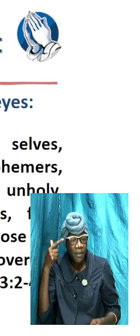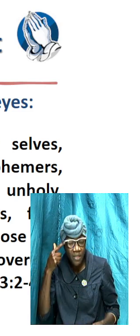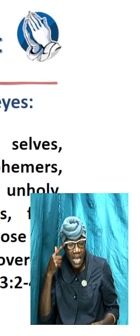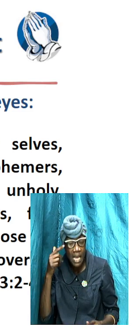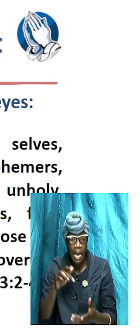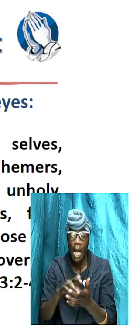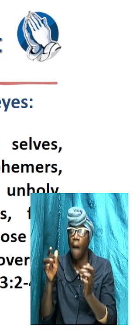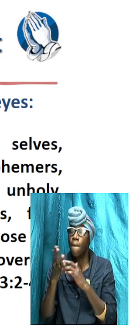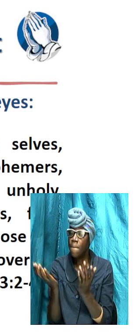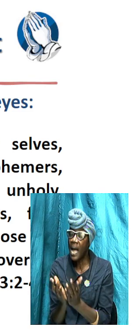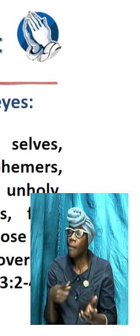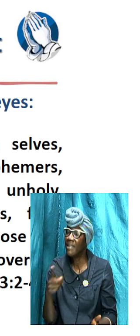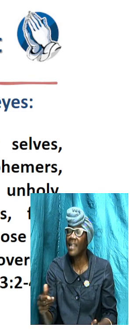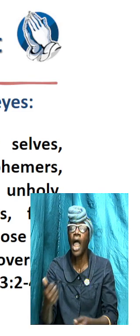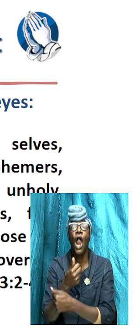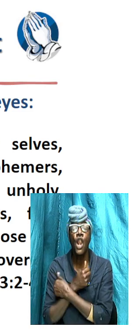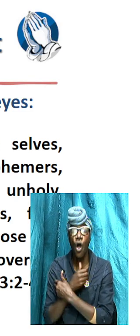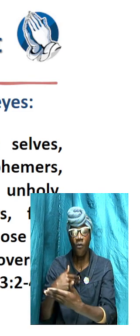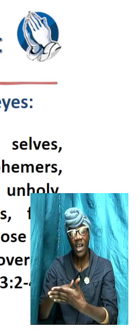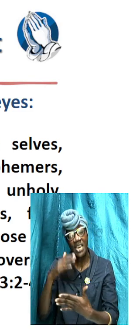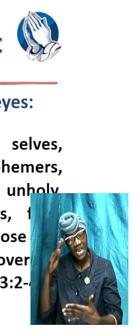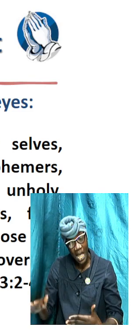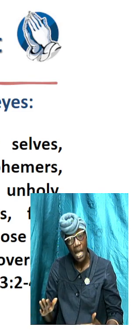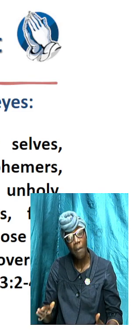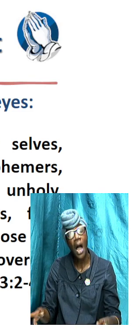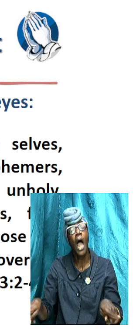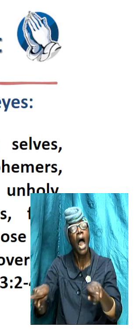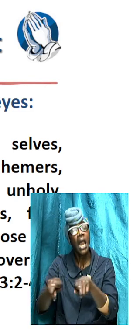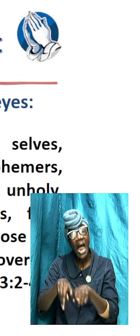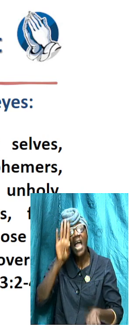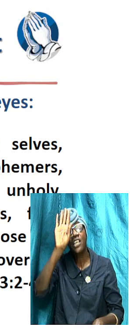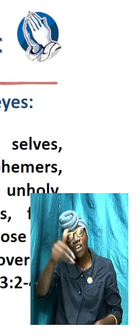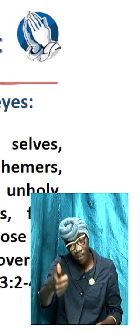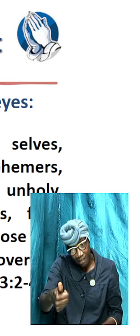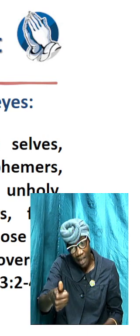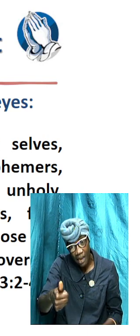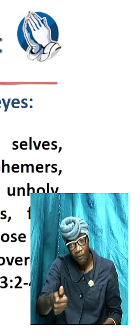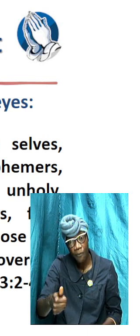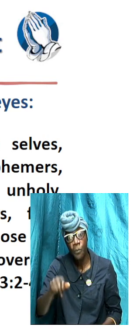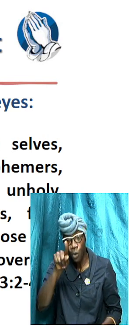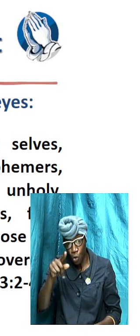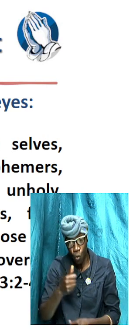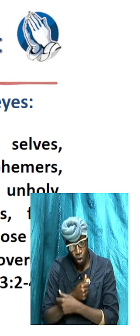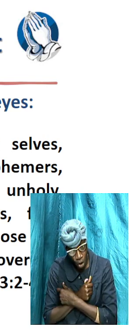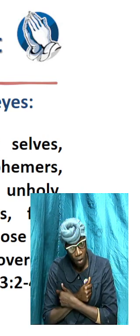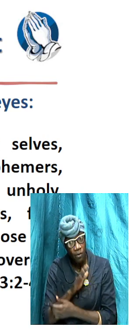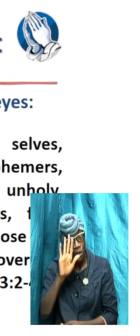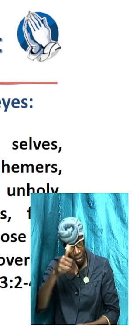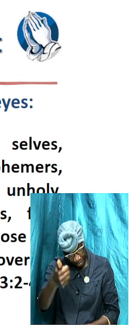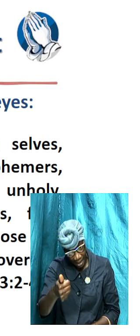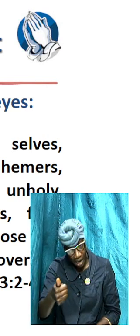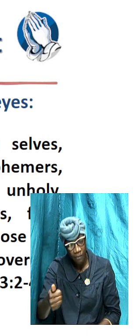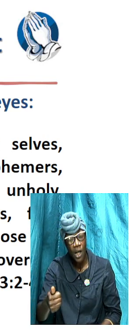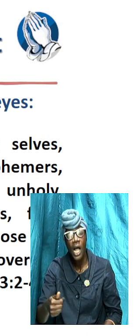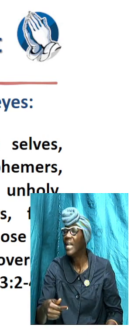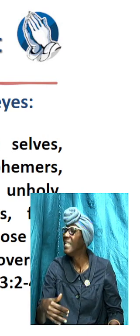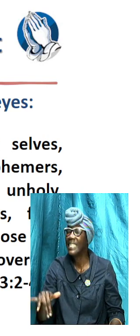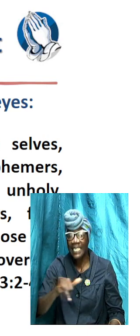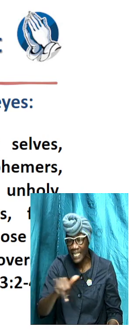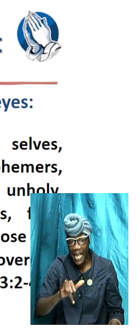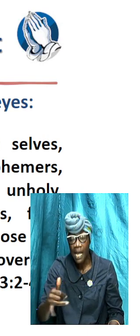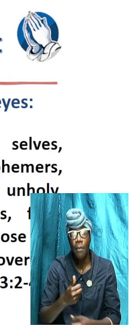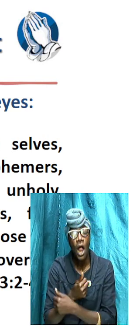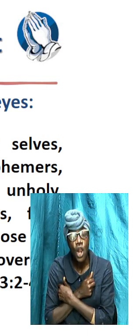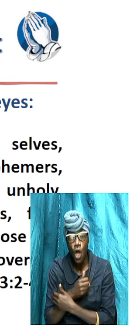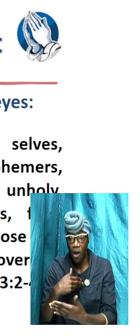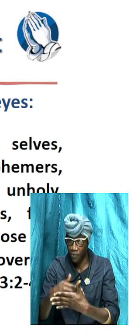your neighbor as you love yourself. So if you love yourself, you should have a similar love for your neighbor. But we are seeing scriptures being